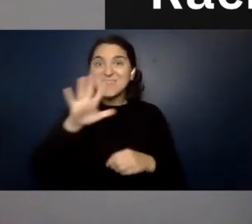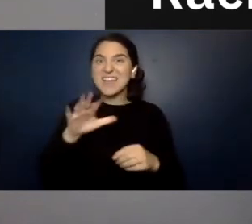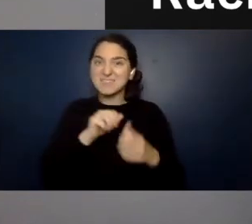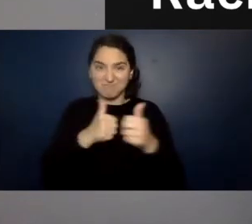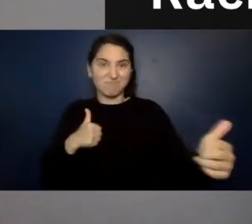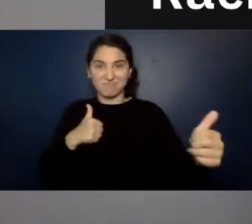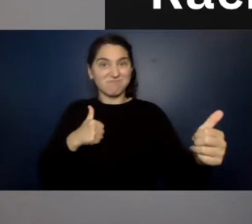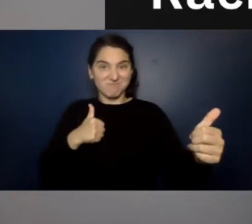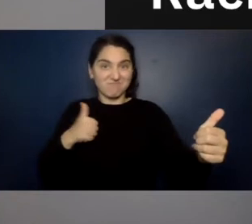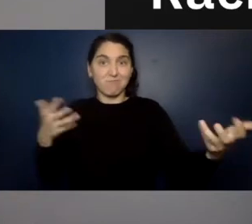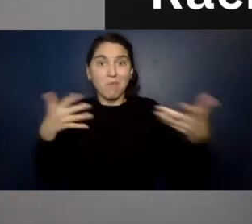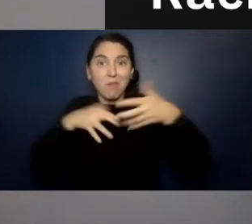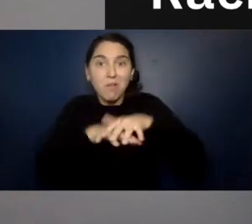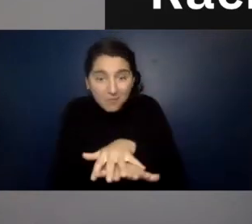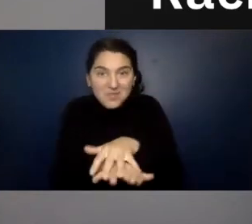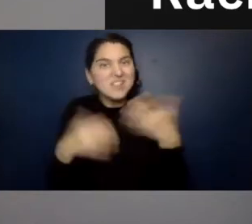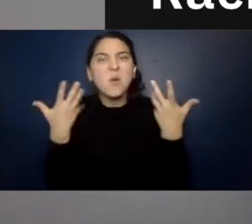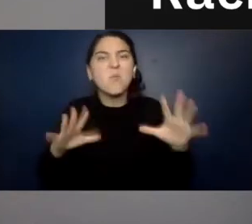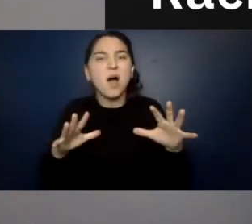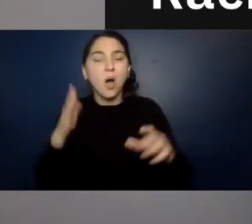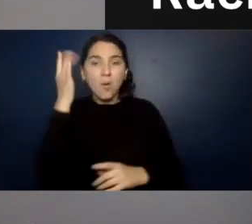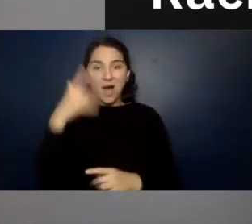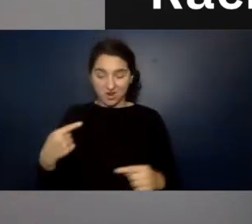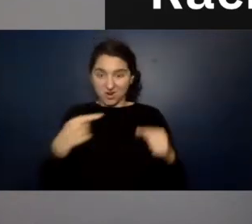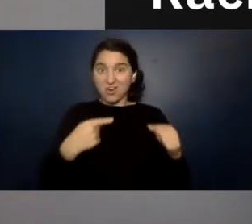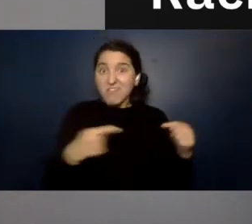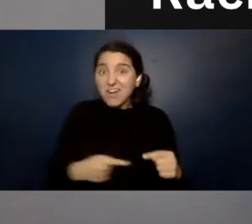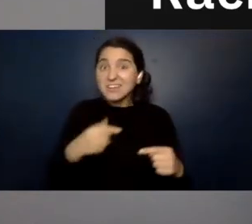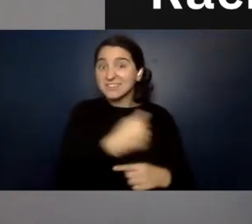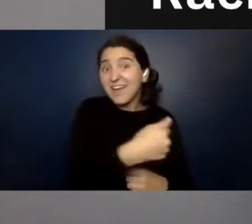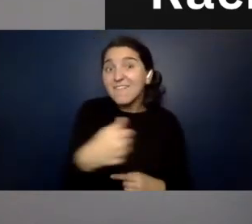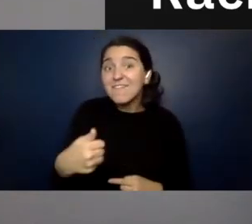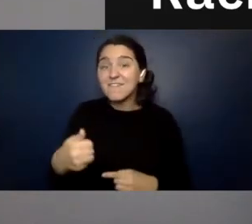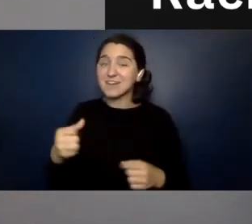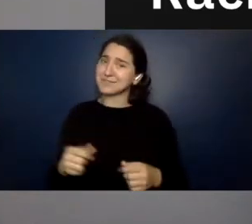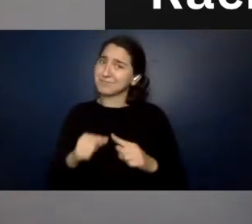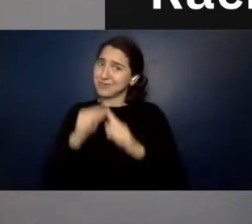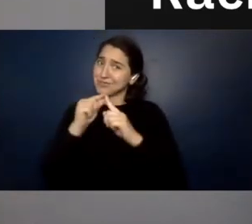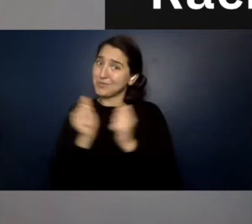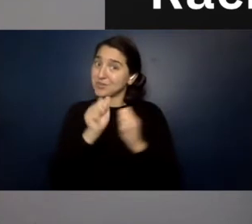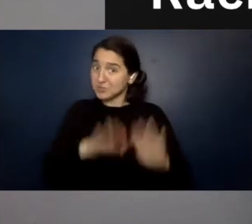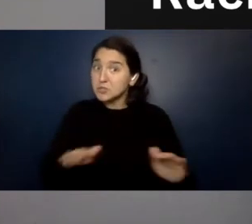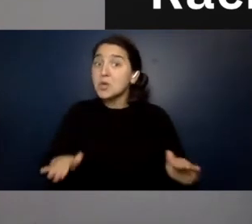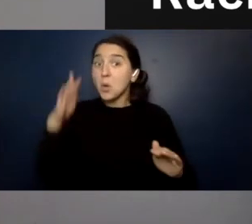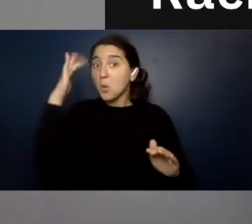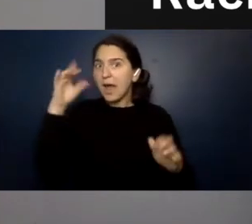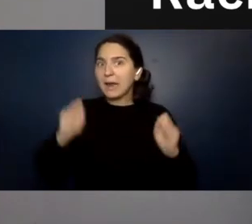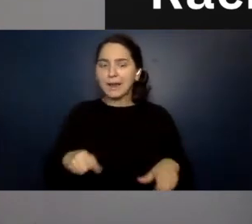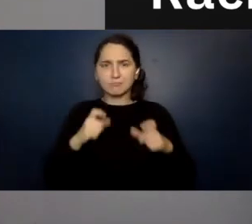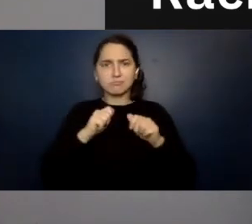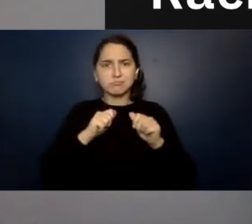Whereas scripture, the gospel, tells us that we must be individuals who live in community,